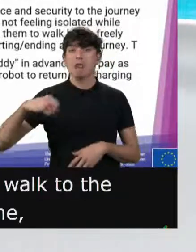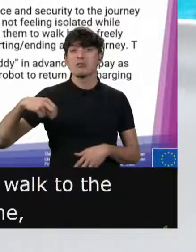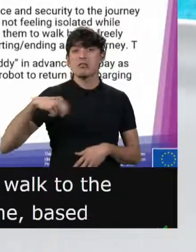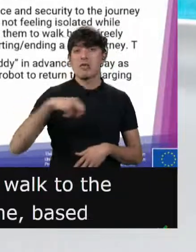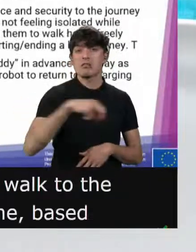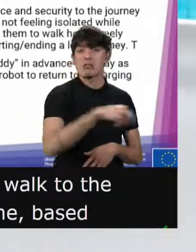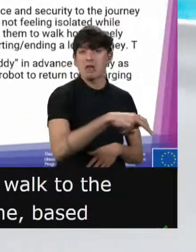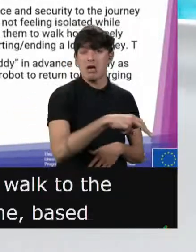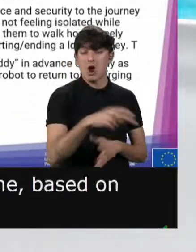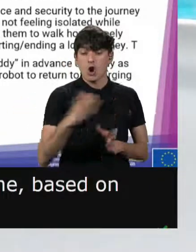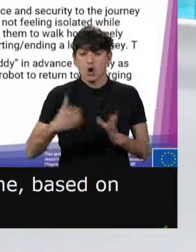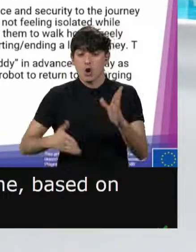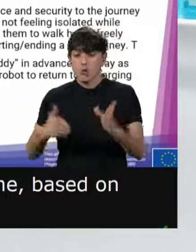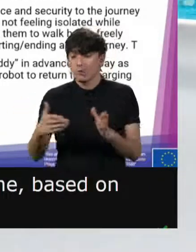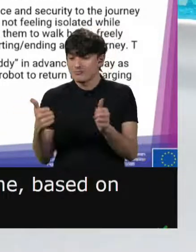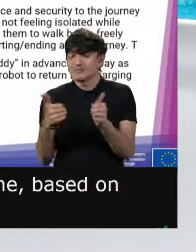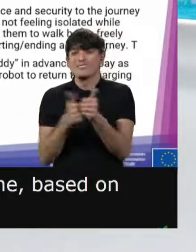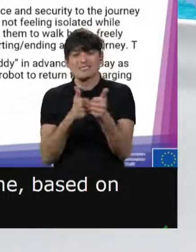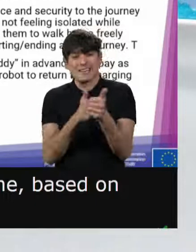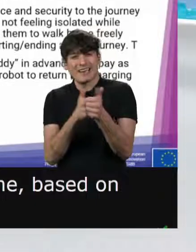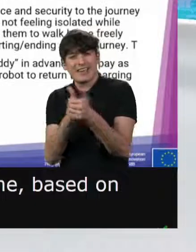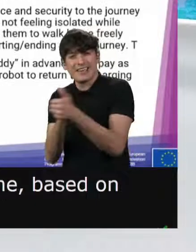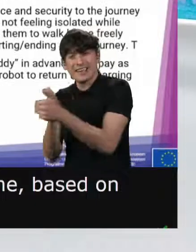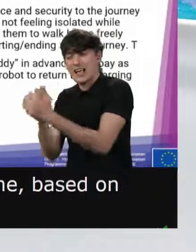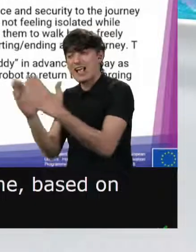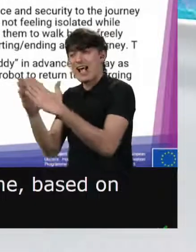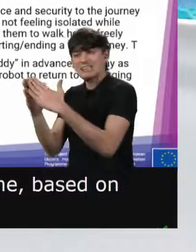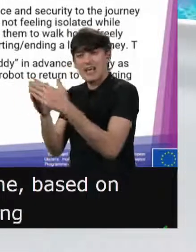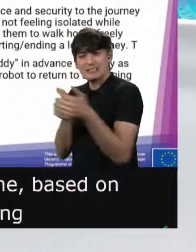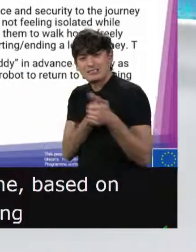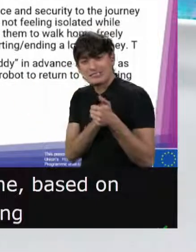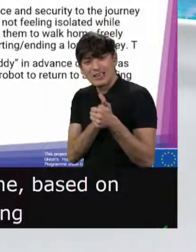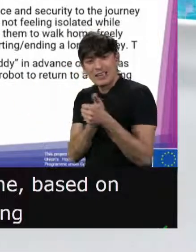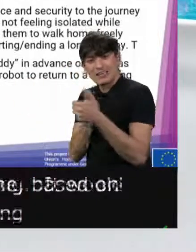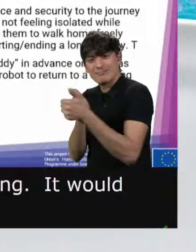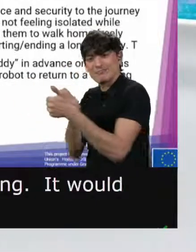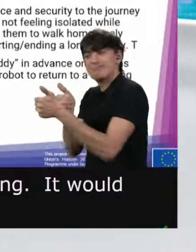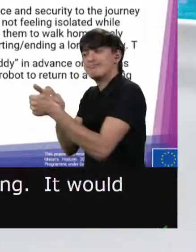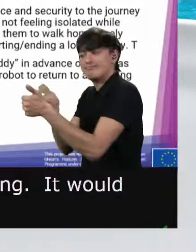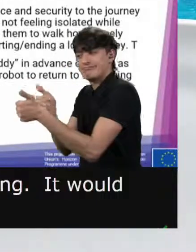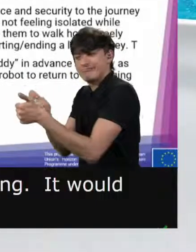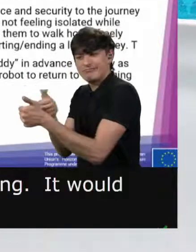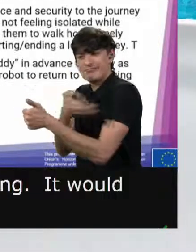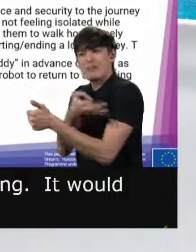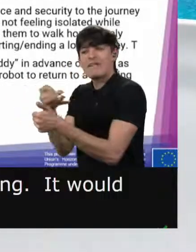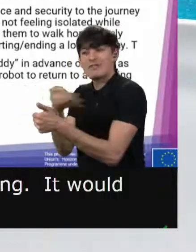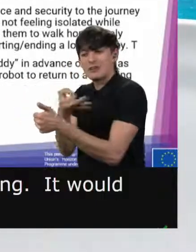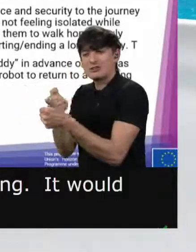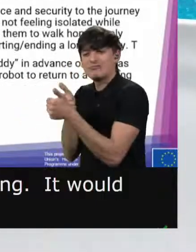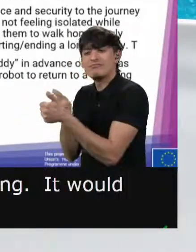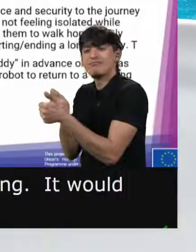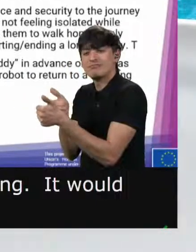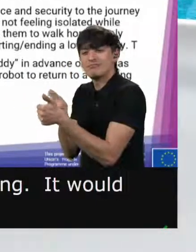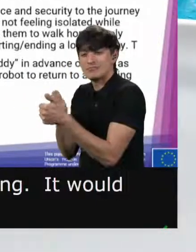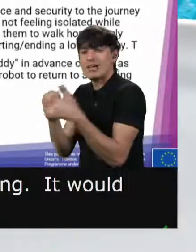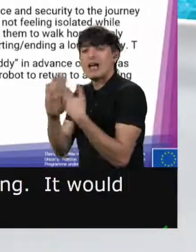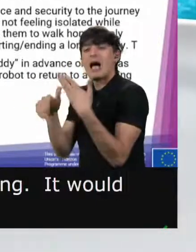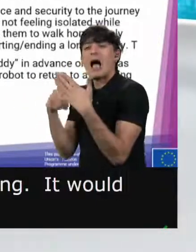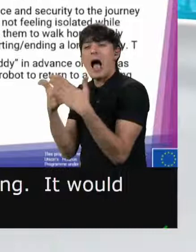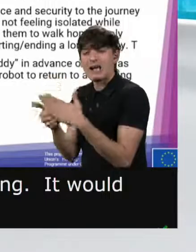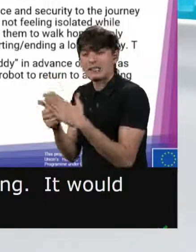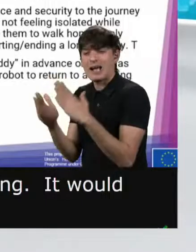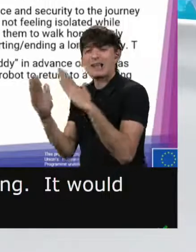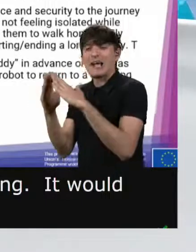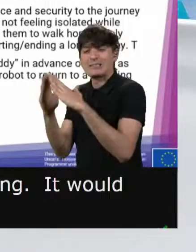a wearable you might be wearing. It would follow you precisely until you got back. You signed it off at the end of that